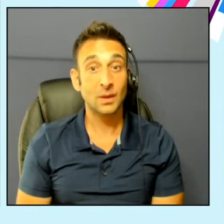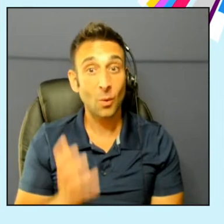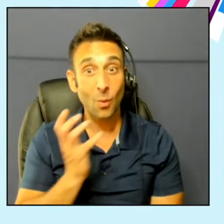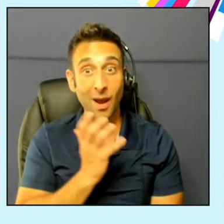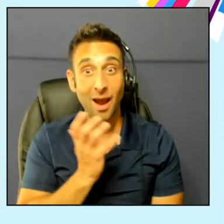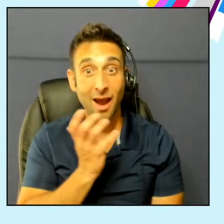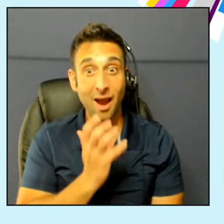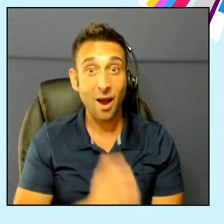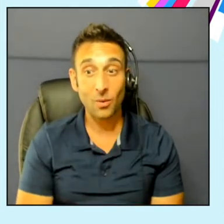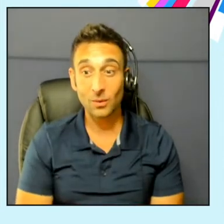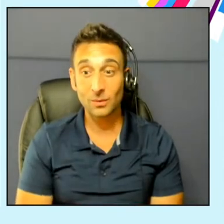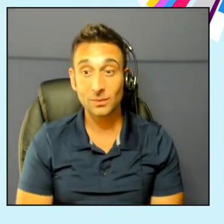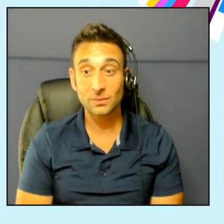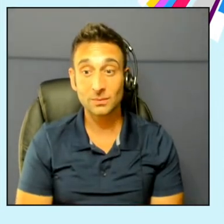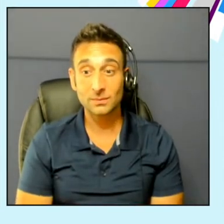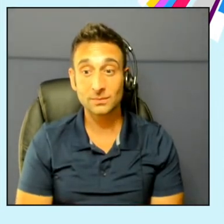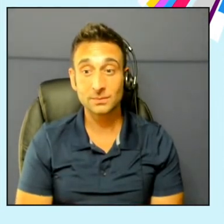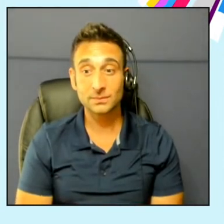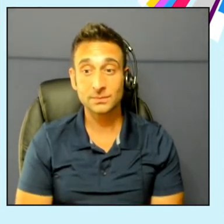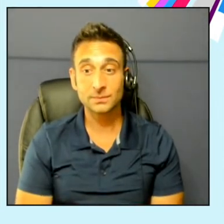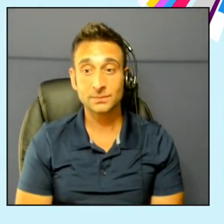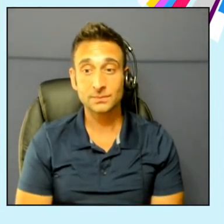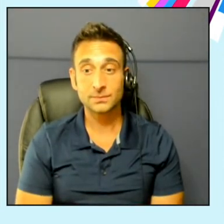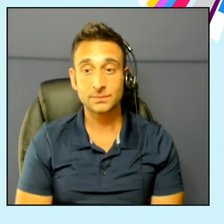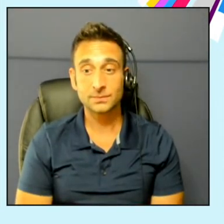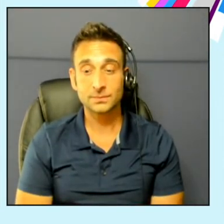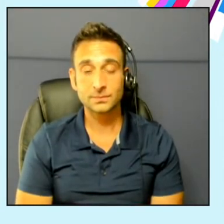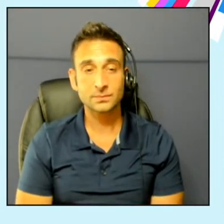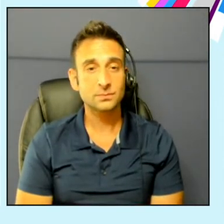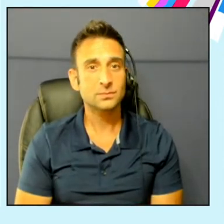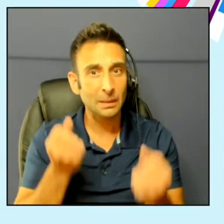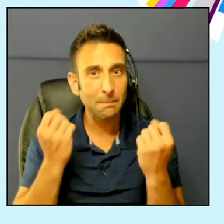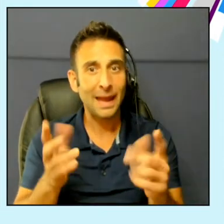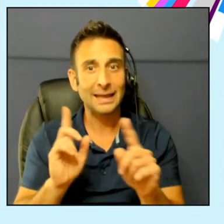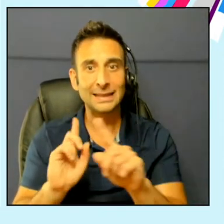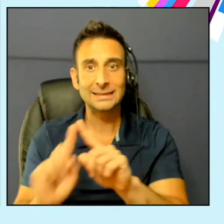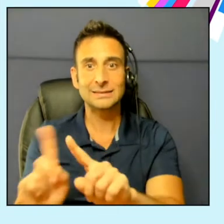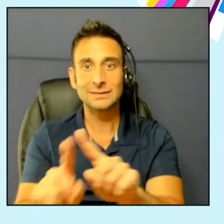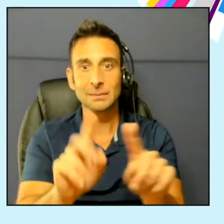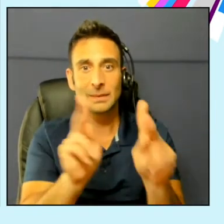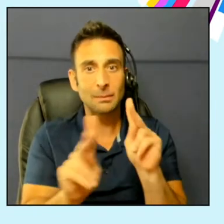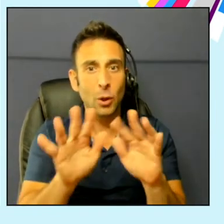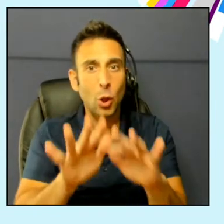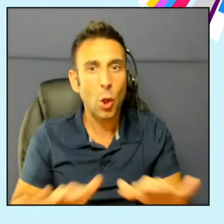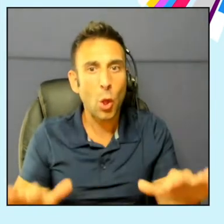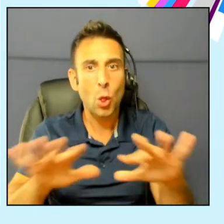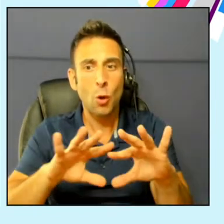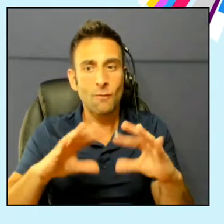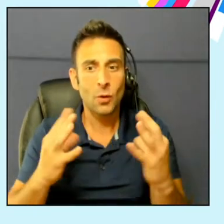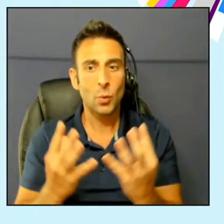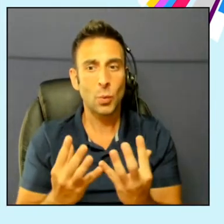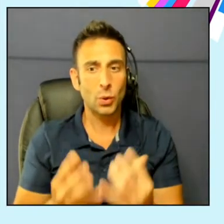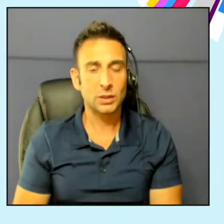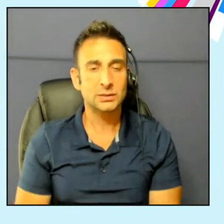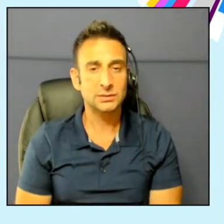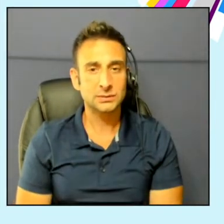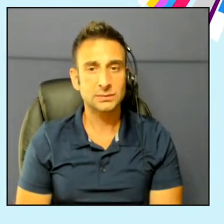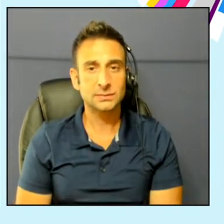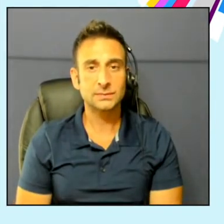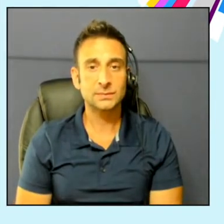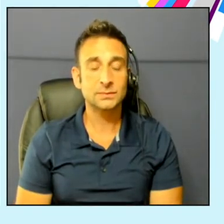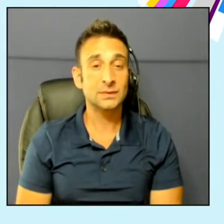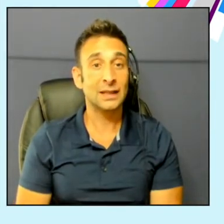Wow, it's so amazing to see so many different people from around the world. Visibility, uniqueness, being seen